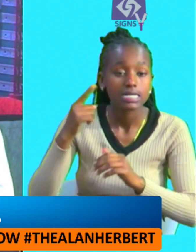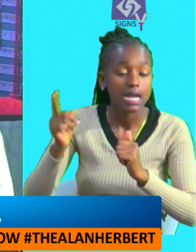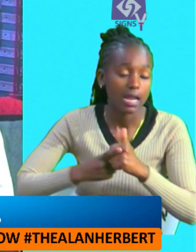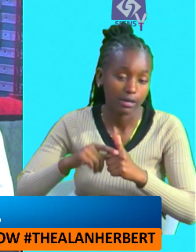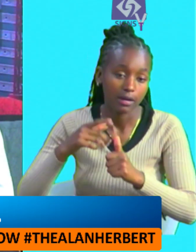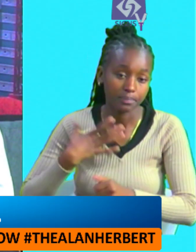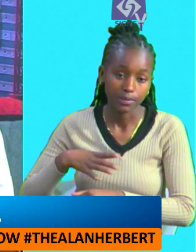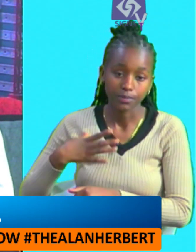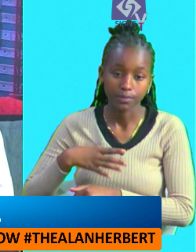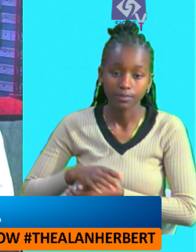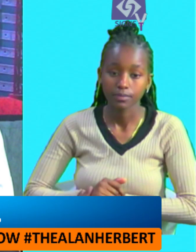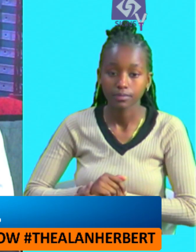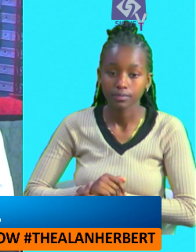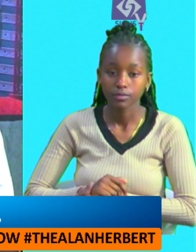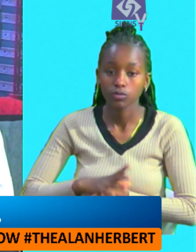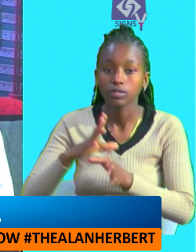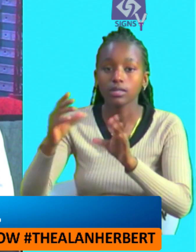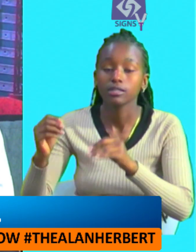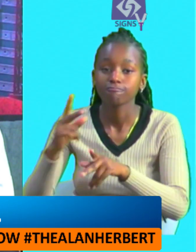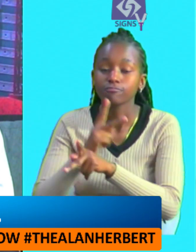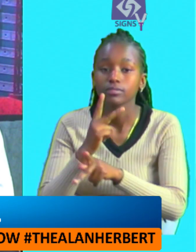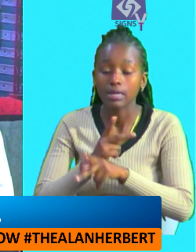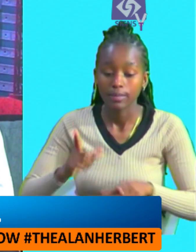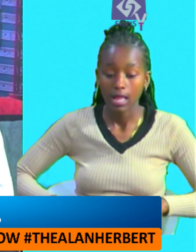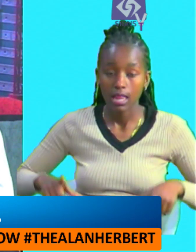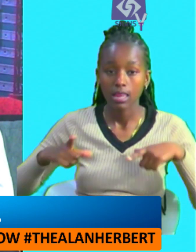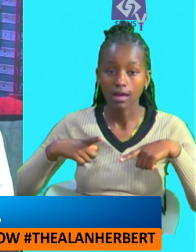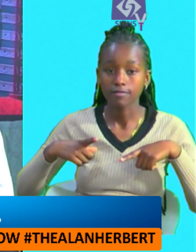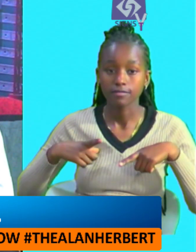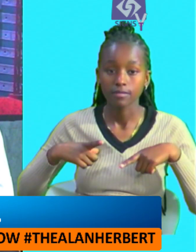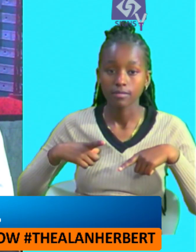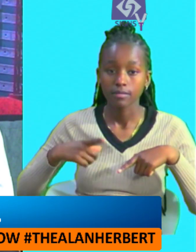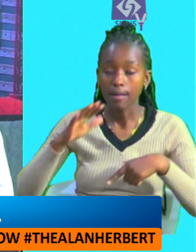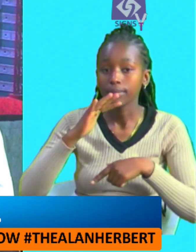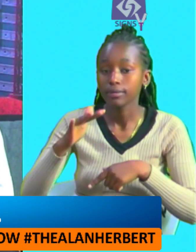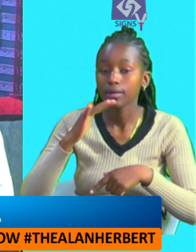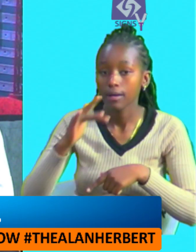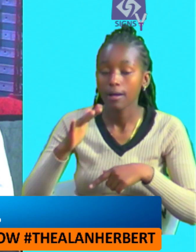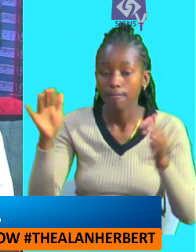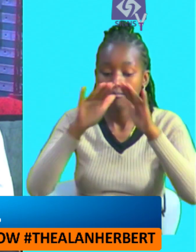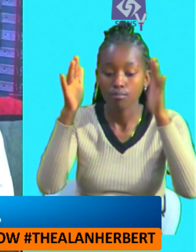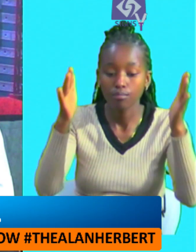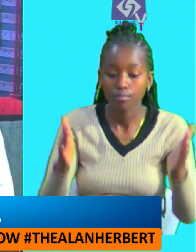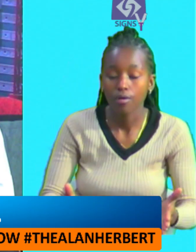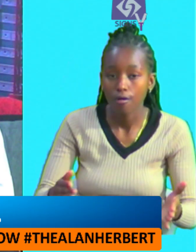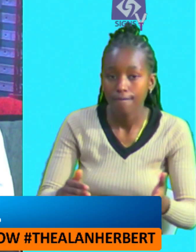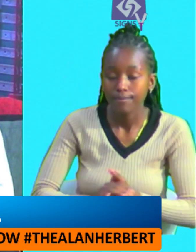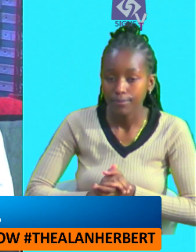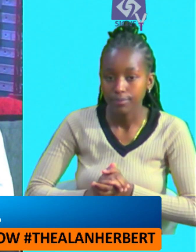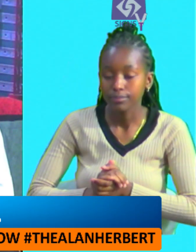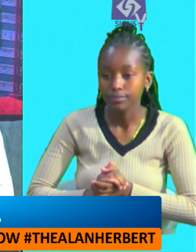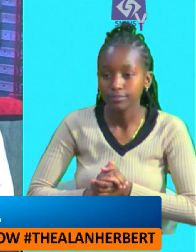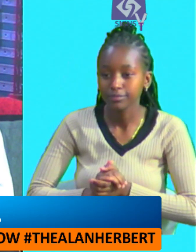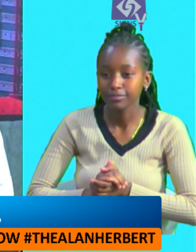Okay. There is a big event that I will be participating in, and I will be launching my podcast as well on